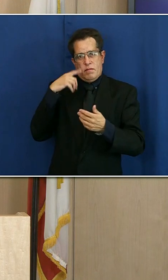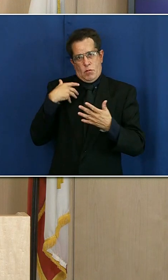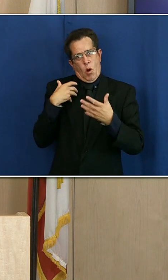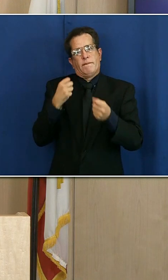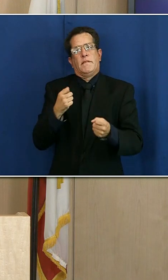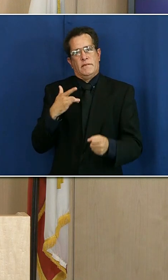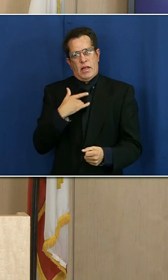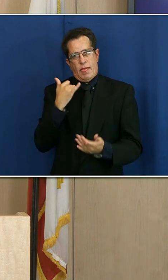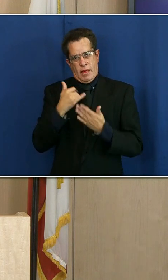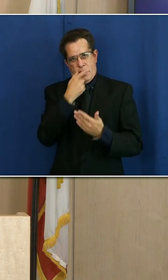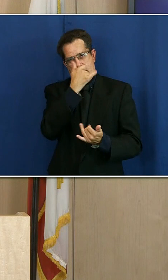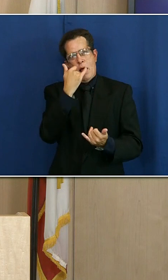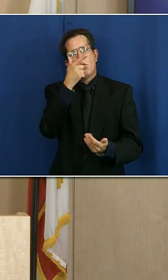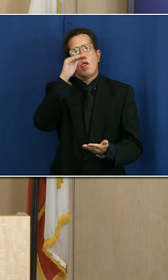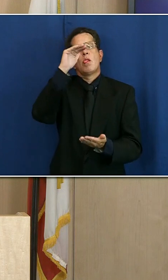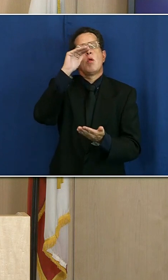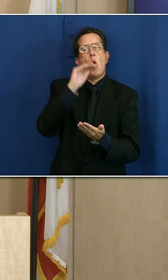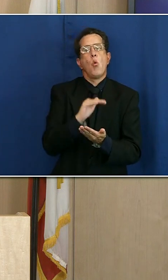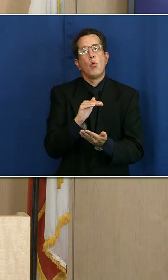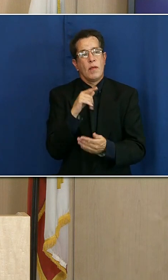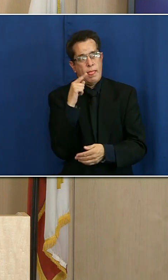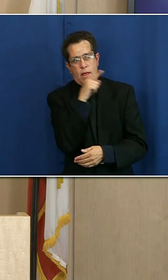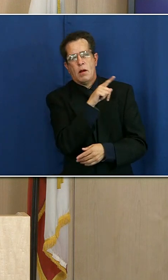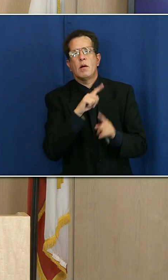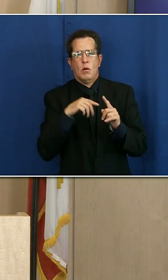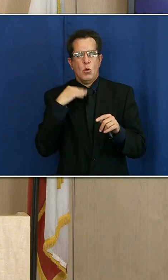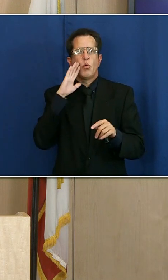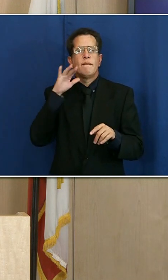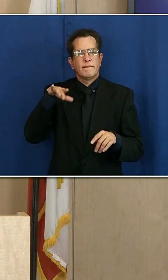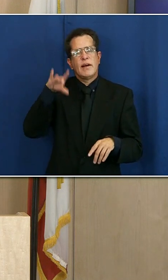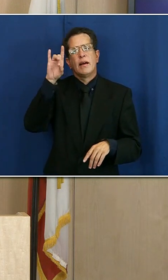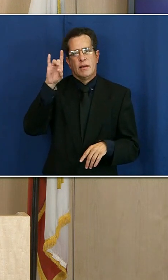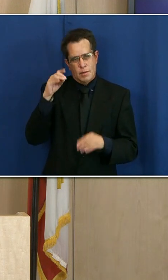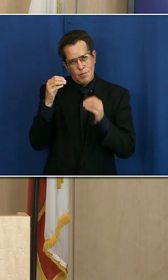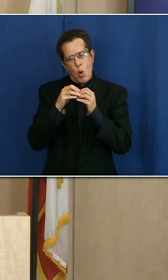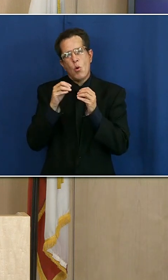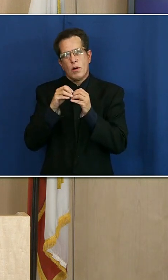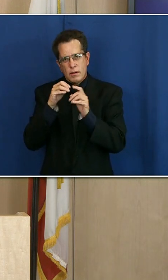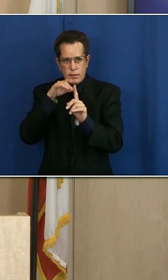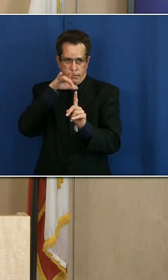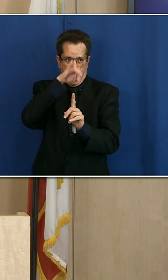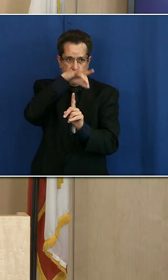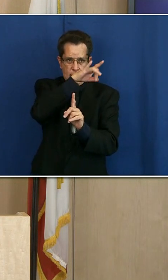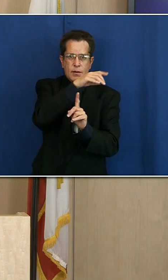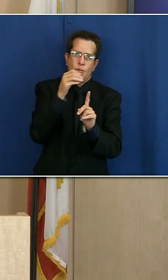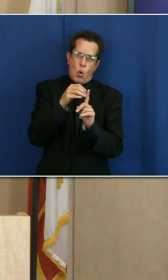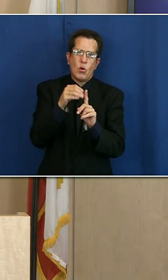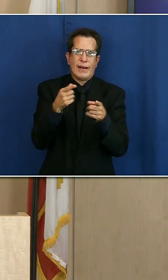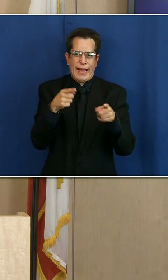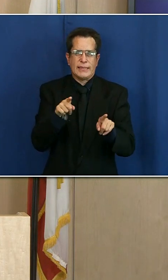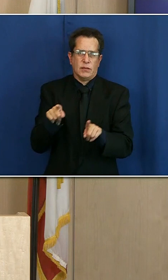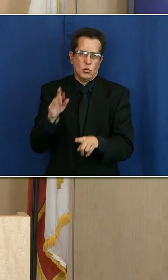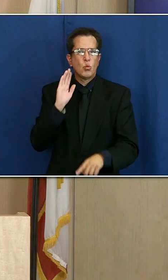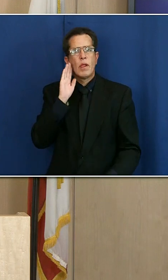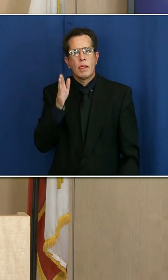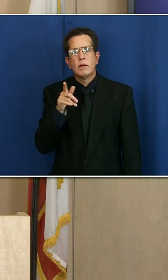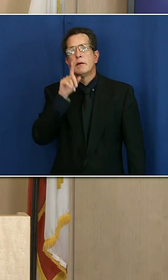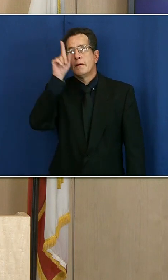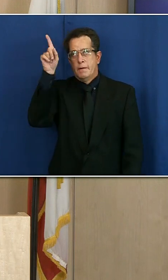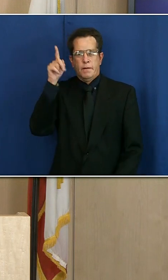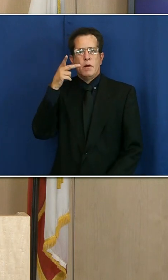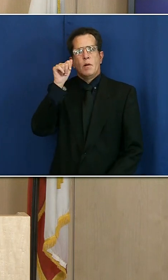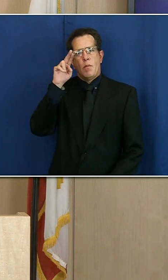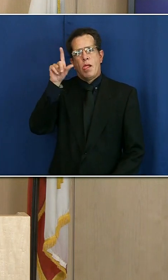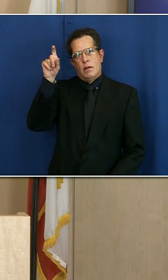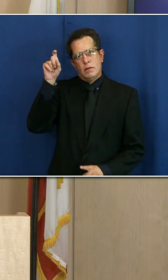fact, lowering transmission, but we will learn about more cases. Dr. McDonald, a follow-up. Yesterday, the case